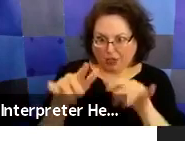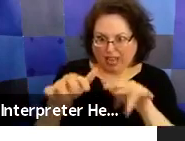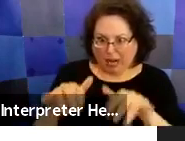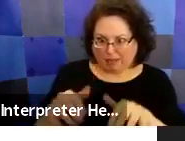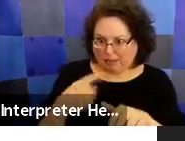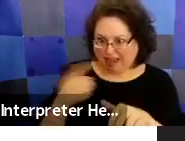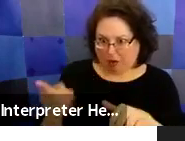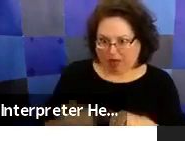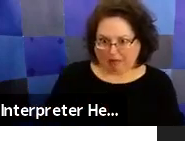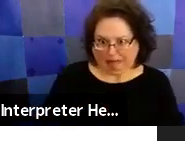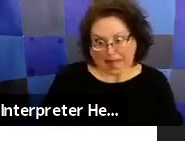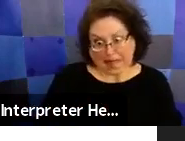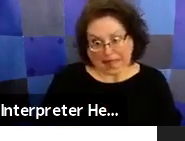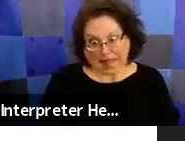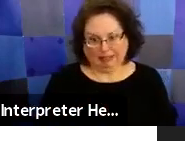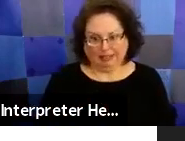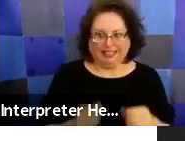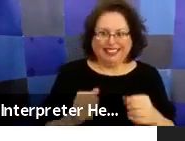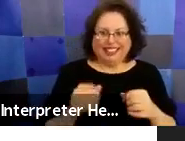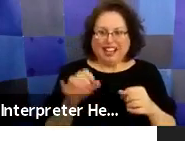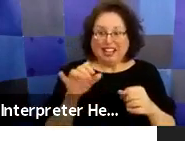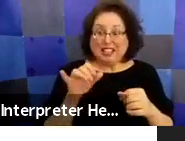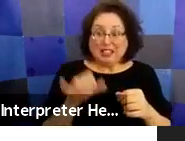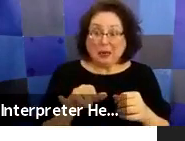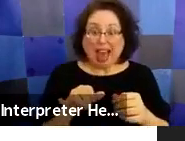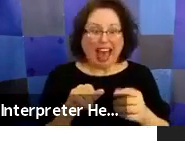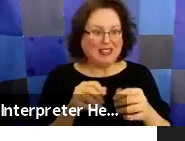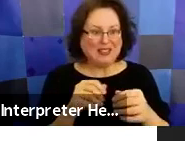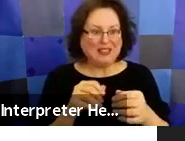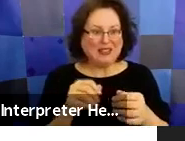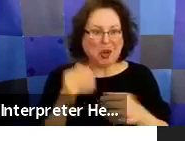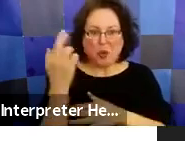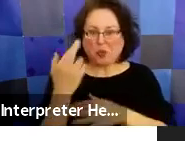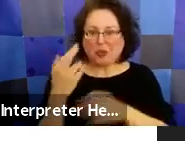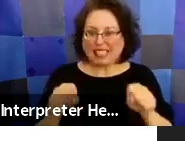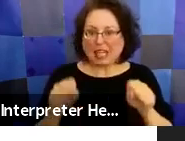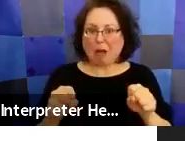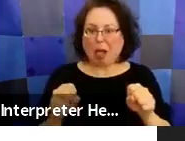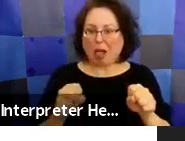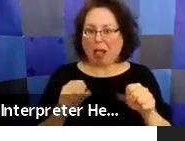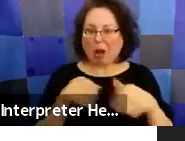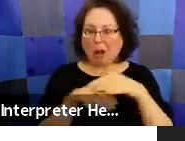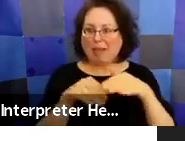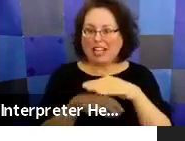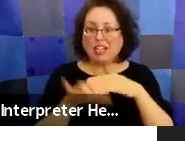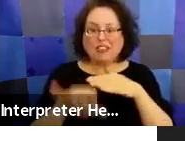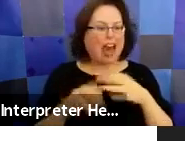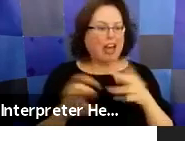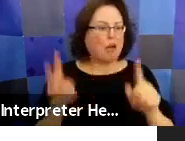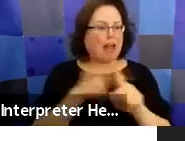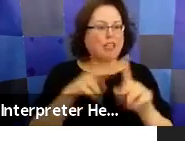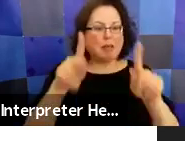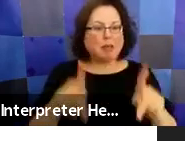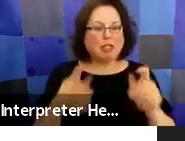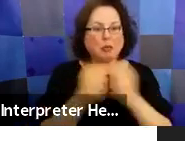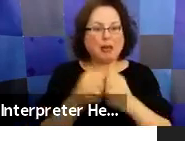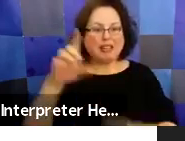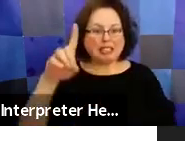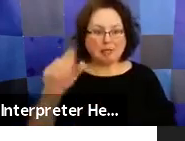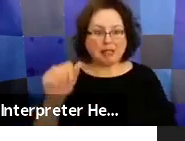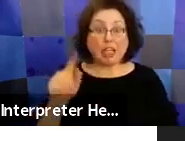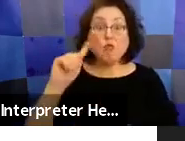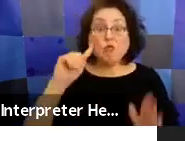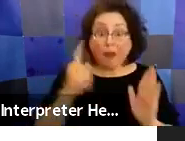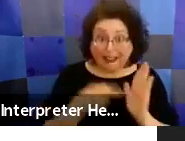a reasonable accommodation is a change to the rule for a person with a disability. And so